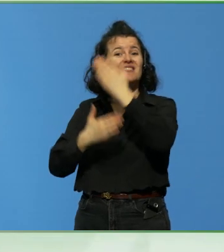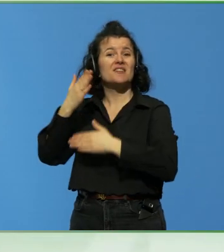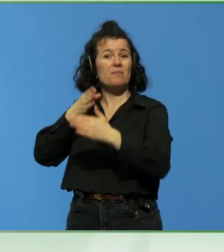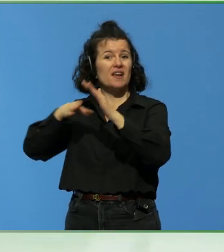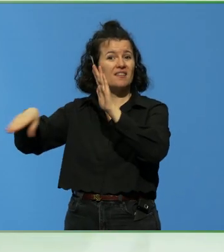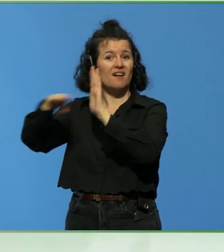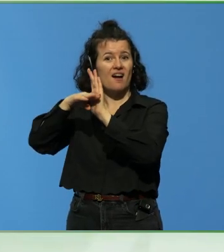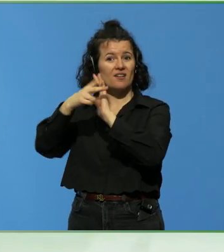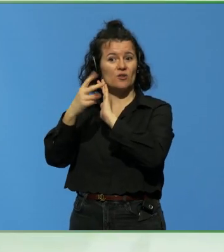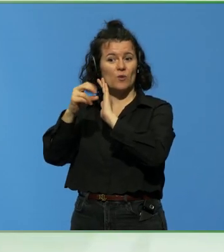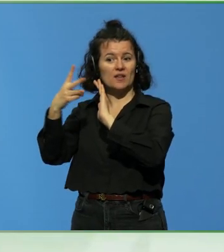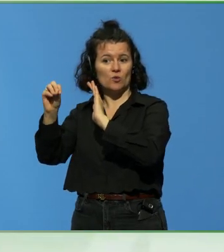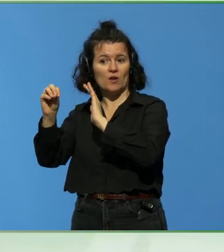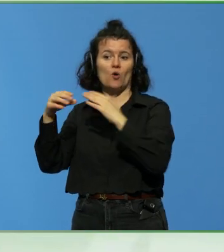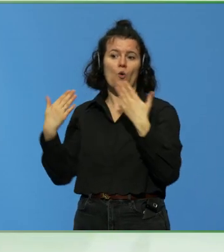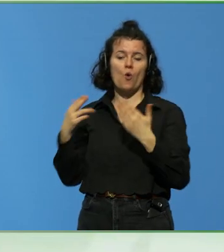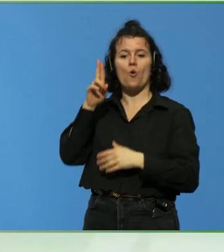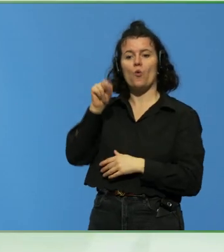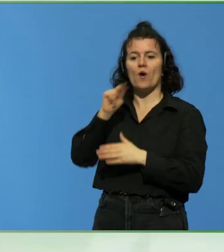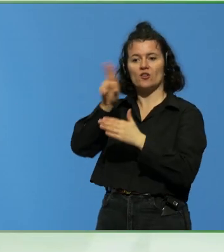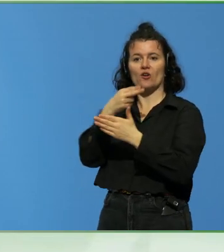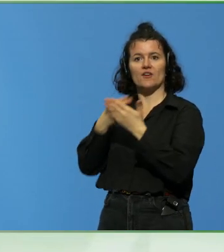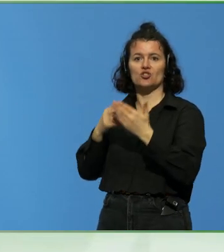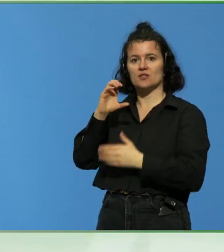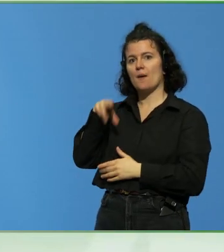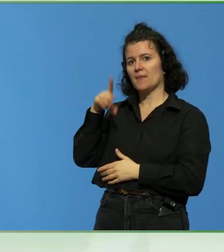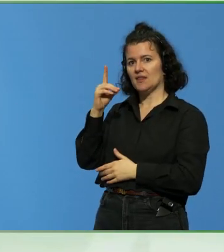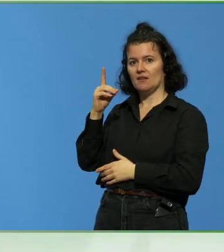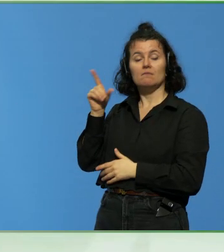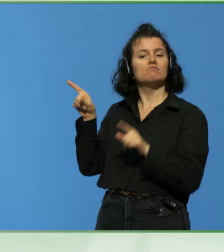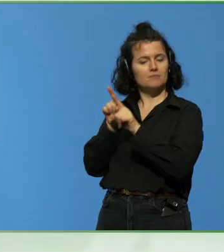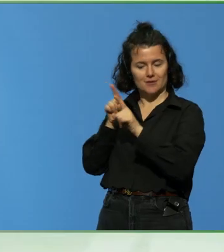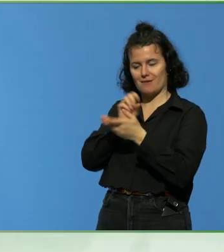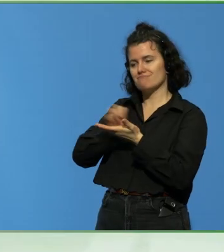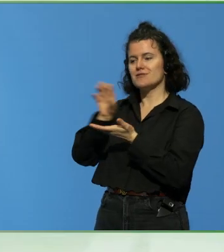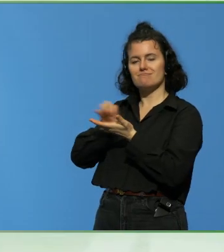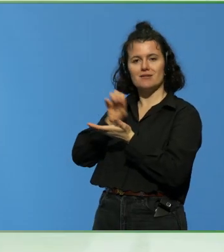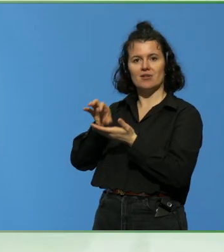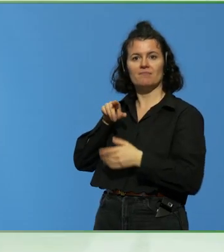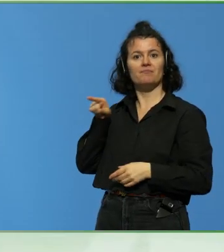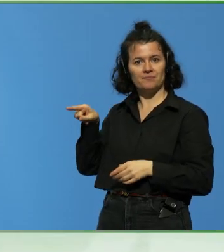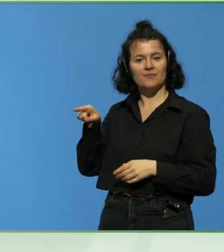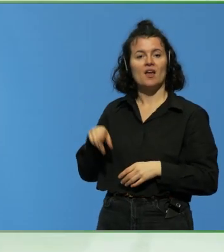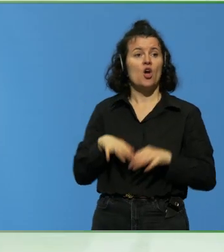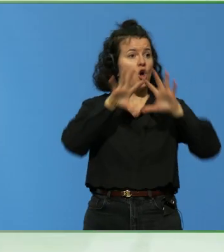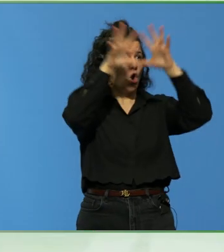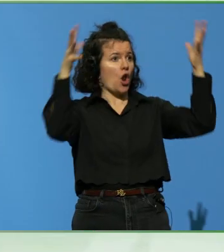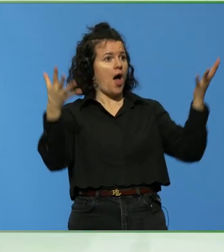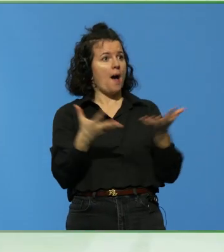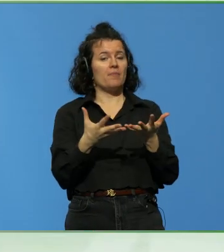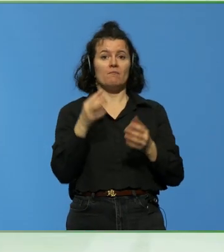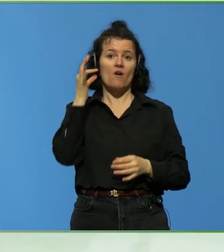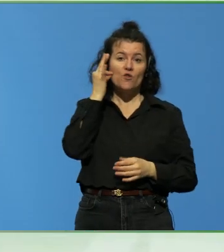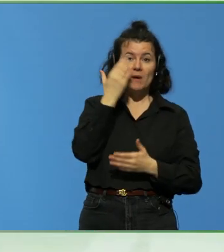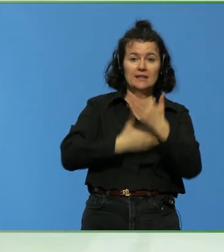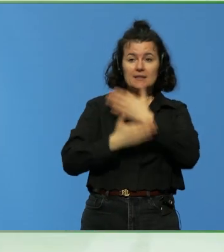of Persons with Disabilities. She is known as one of the most active women with disabilities as a leader globally. Her